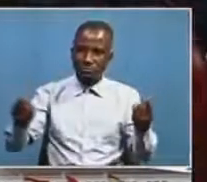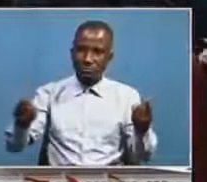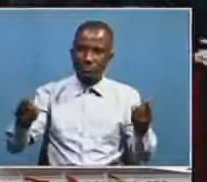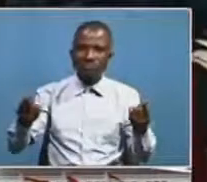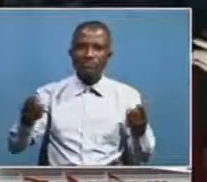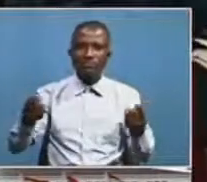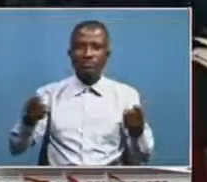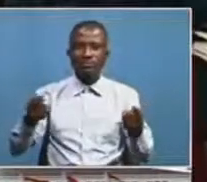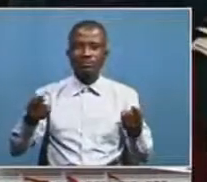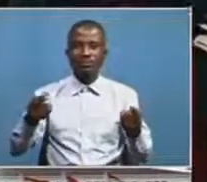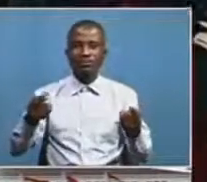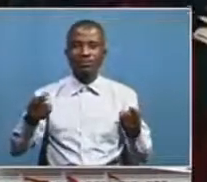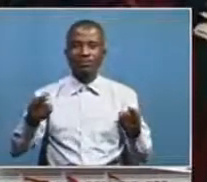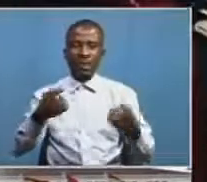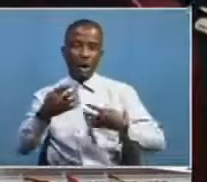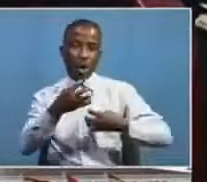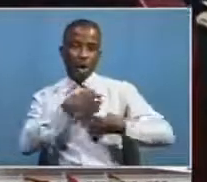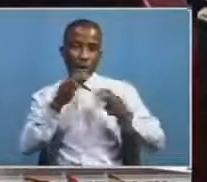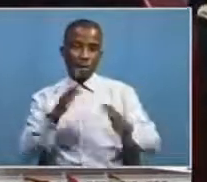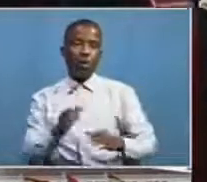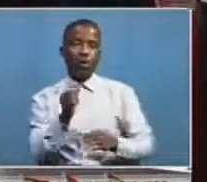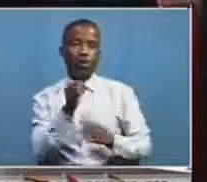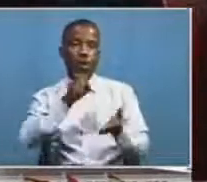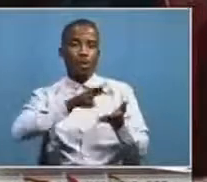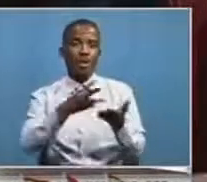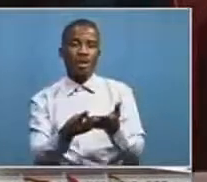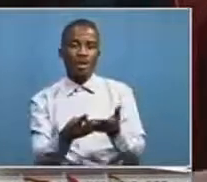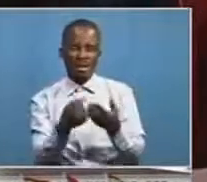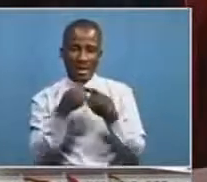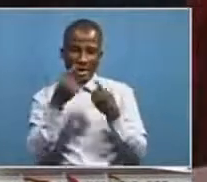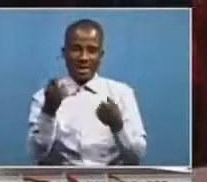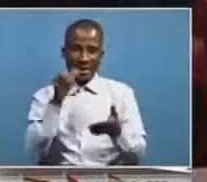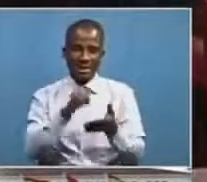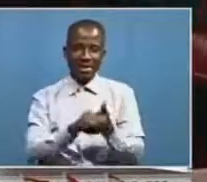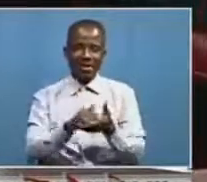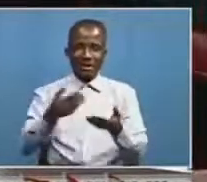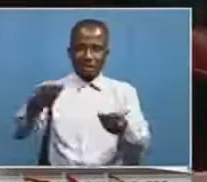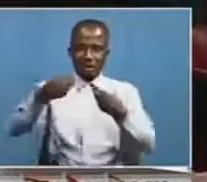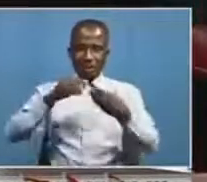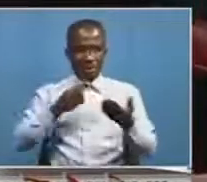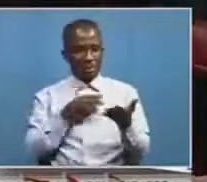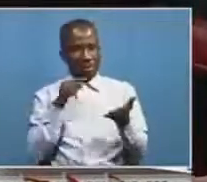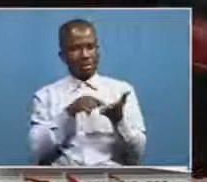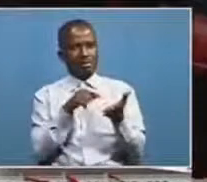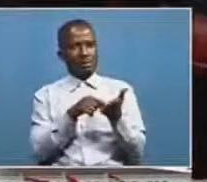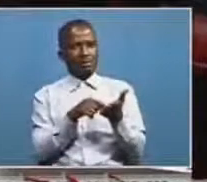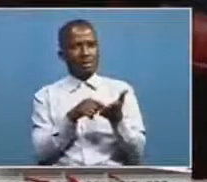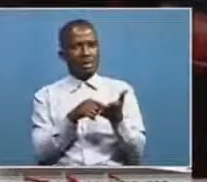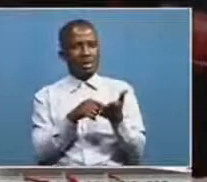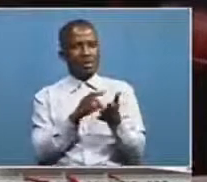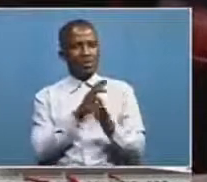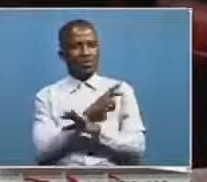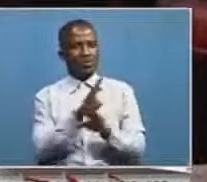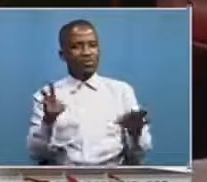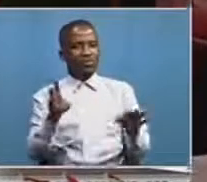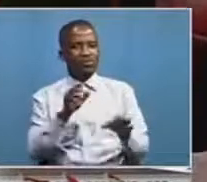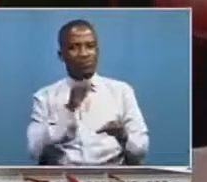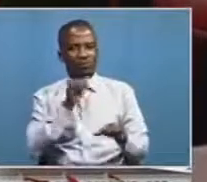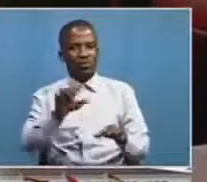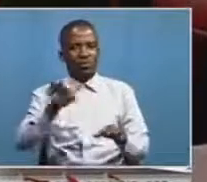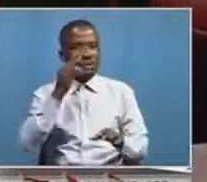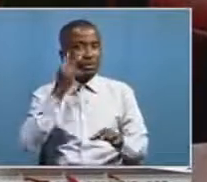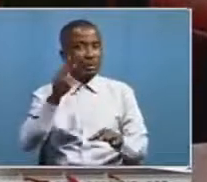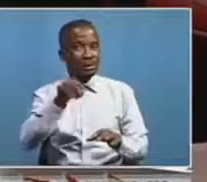Neither the petitioner nor his witnesses mentioned any to us, and we do not find any. The court has